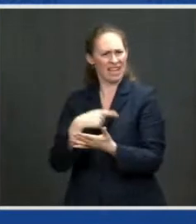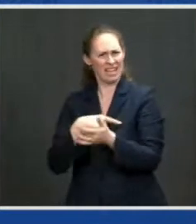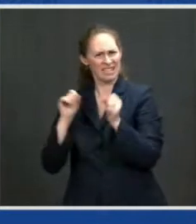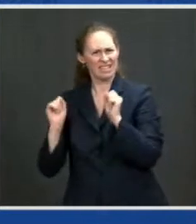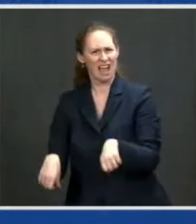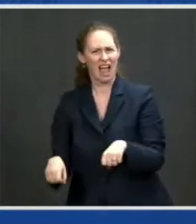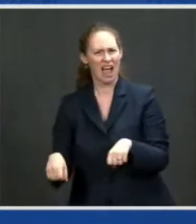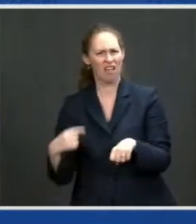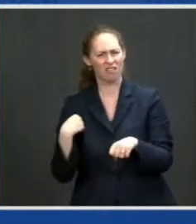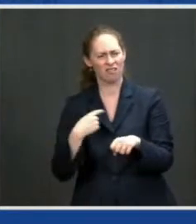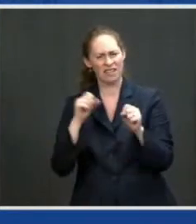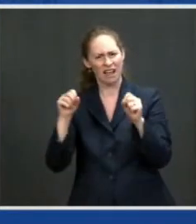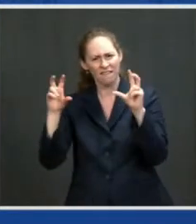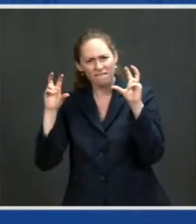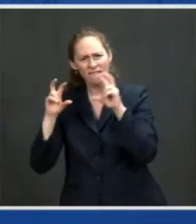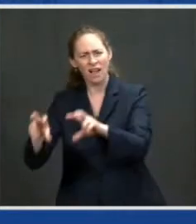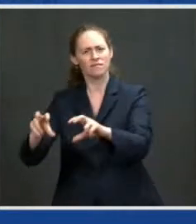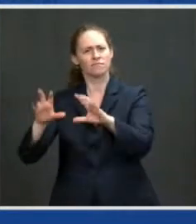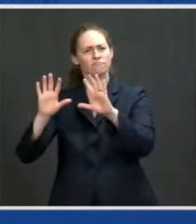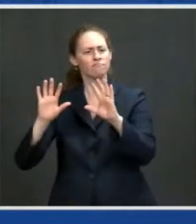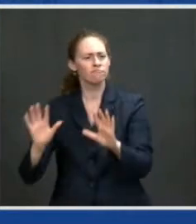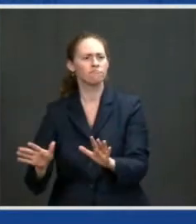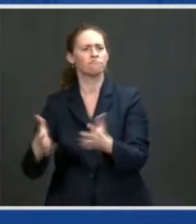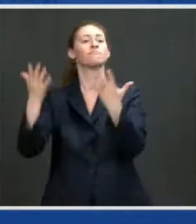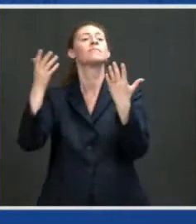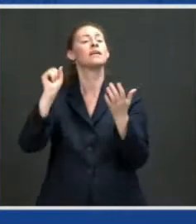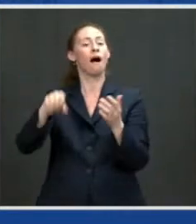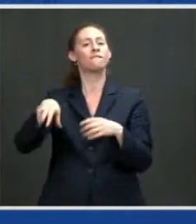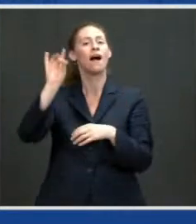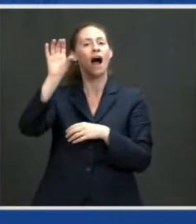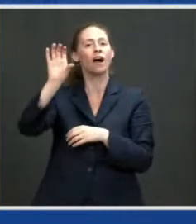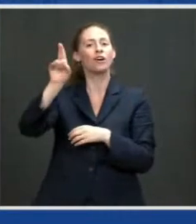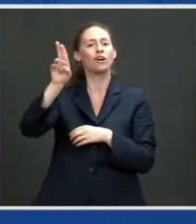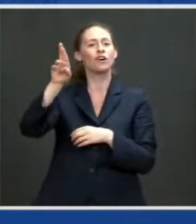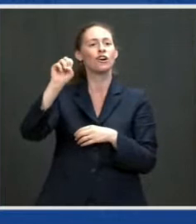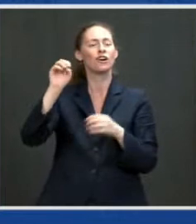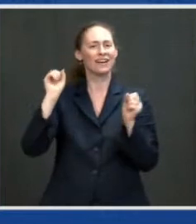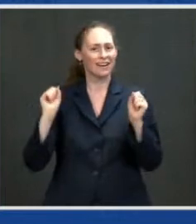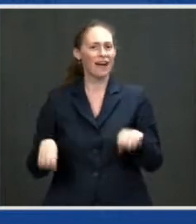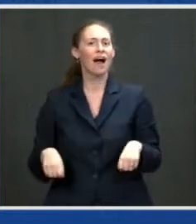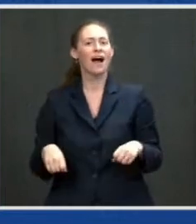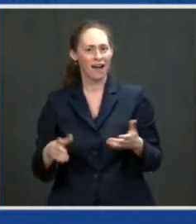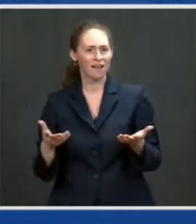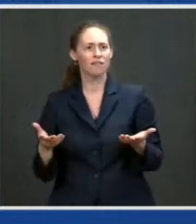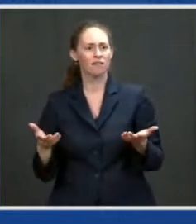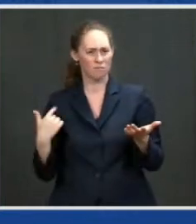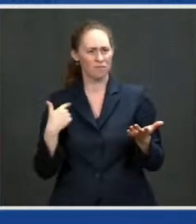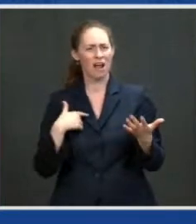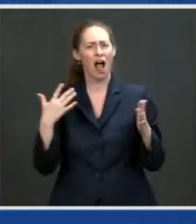that. Already doing that. If we invest, we can create millions of jobs.